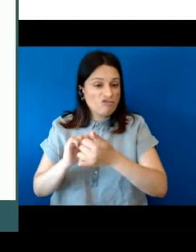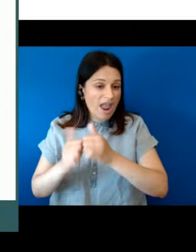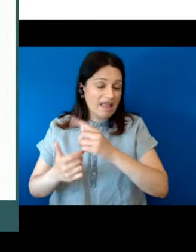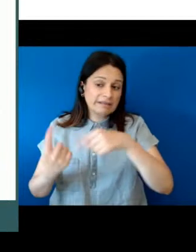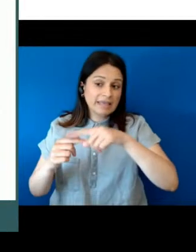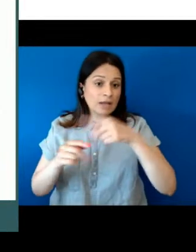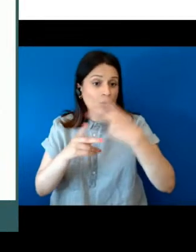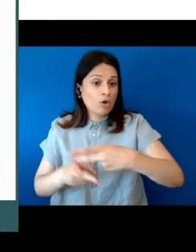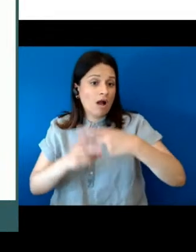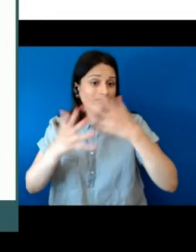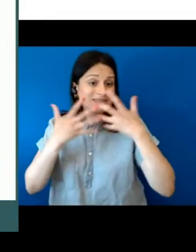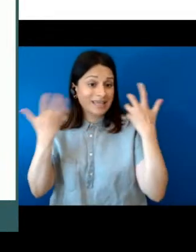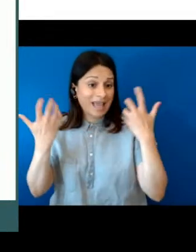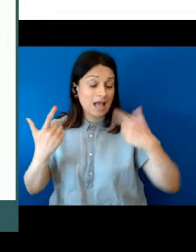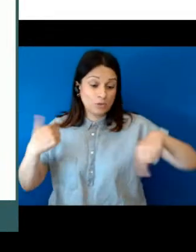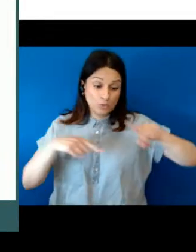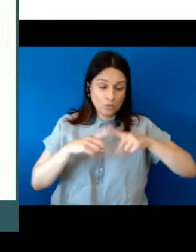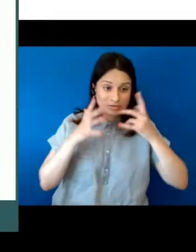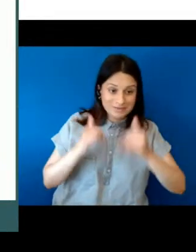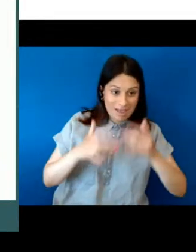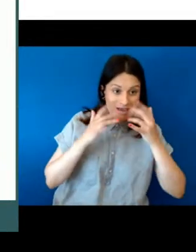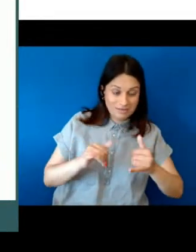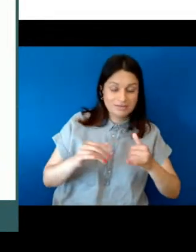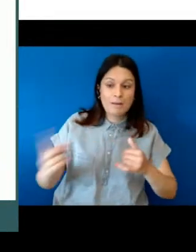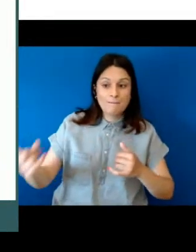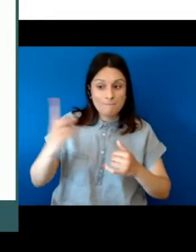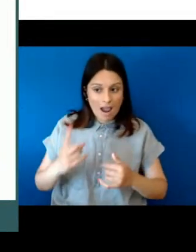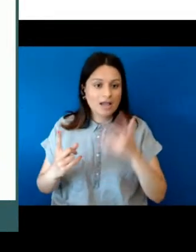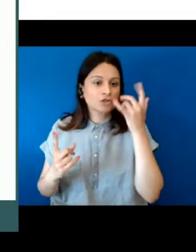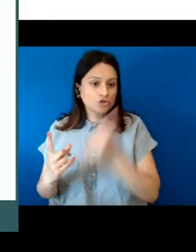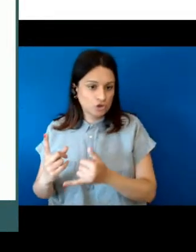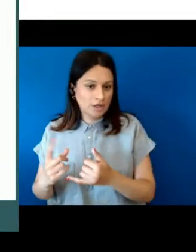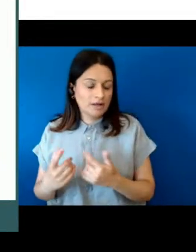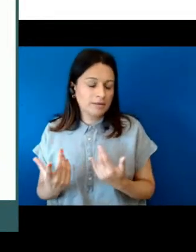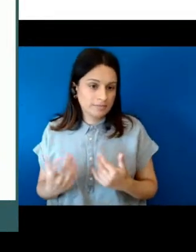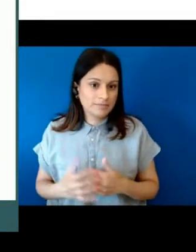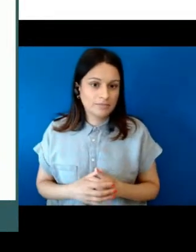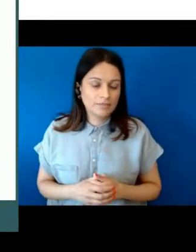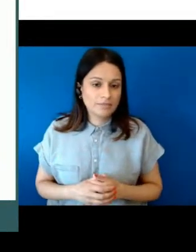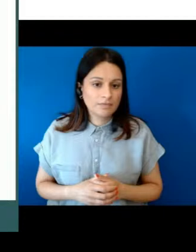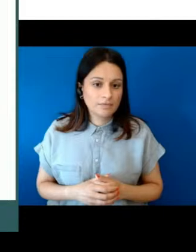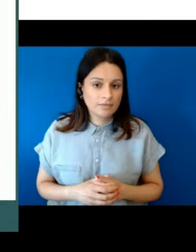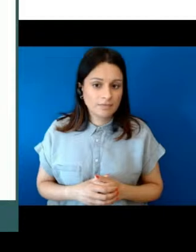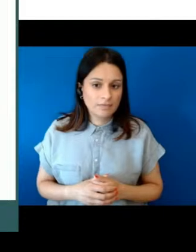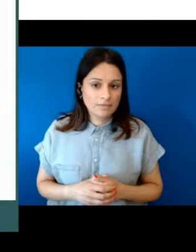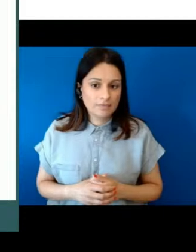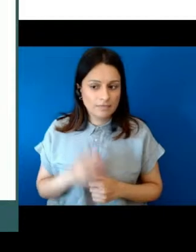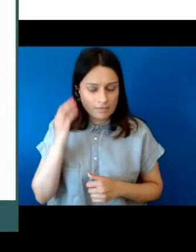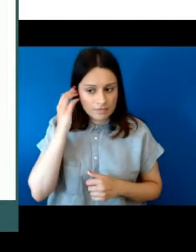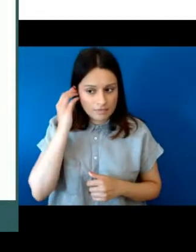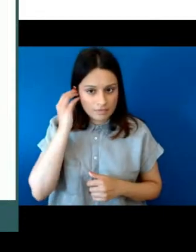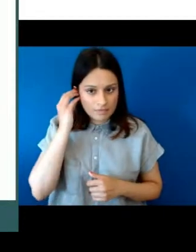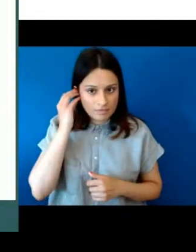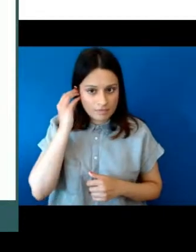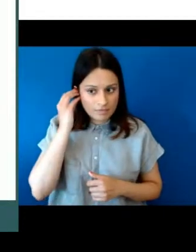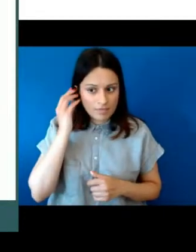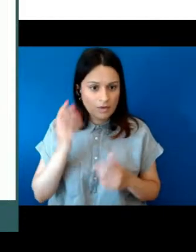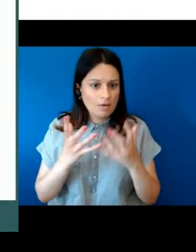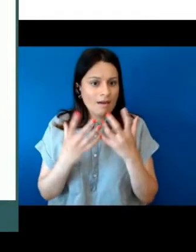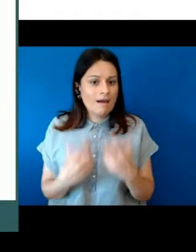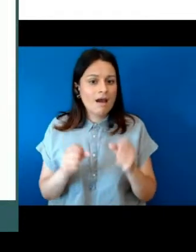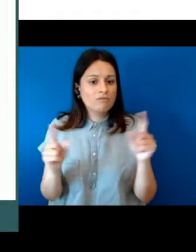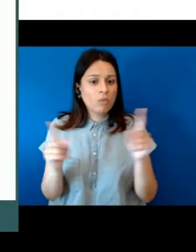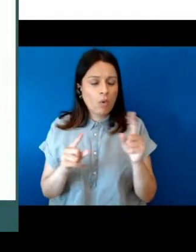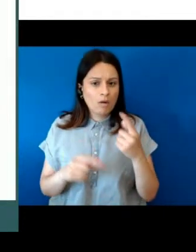allergy, then you might be able to see. So you've got this history of suspected trigger. You